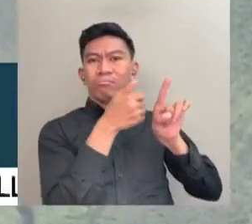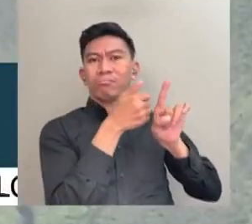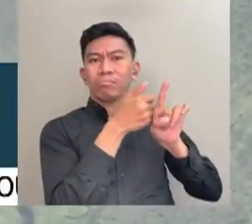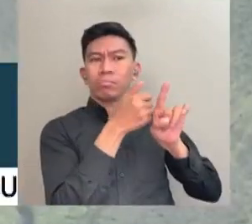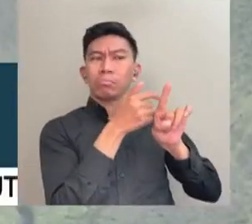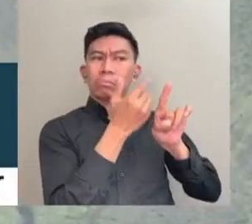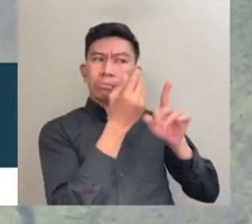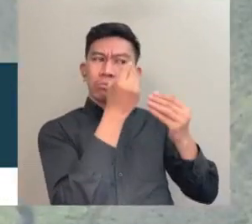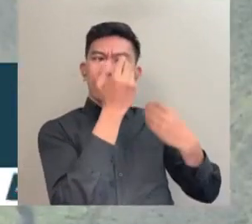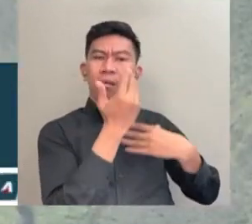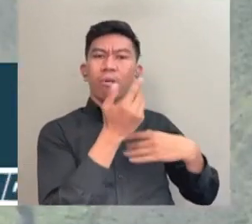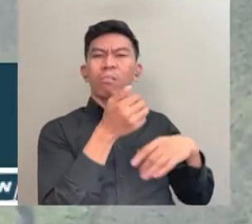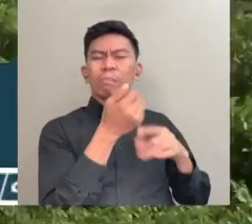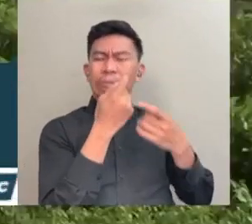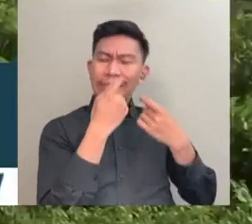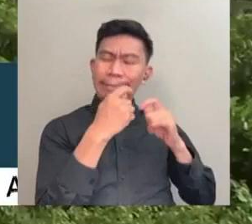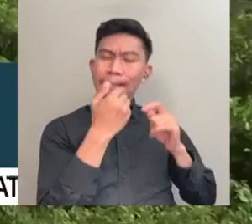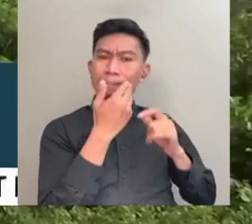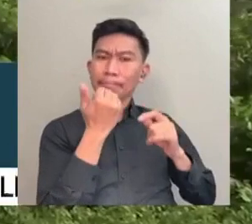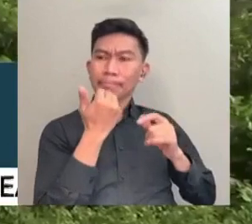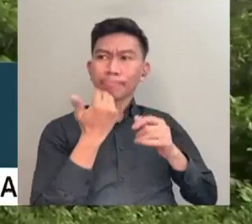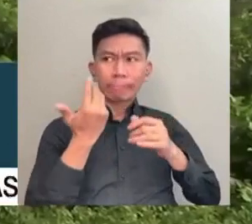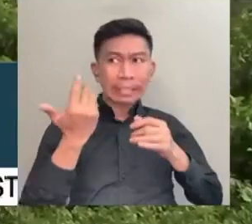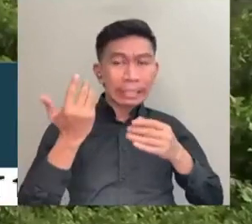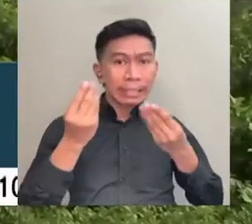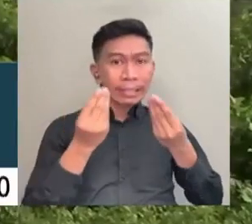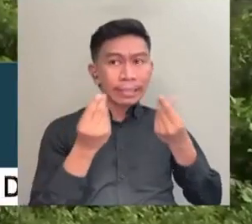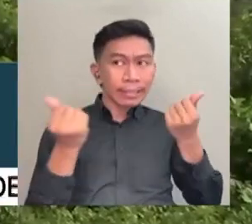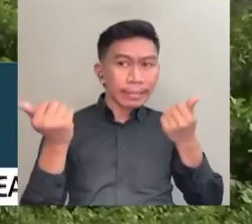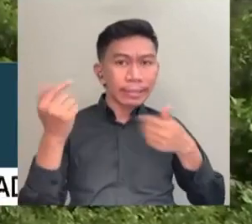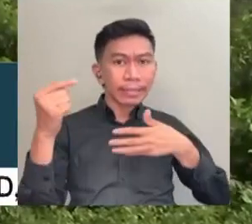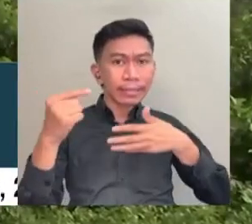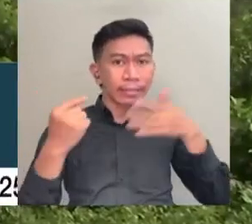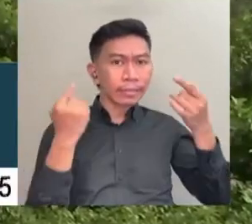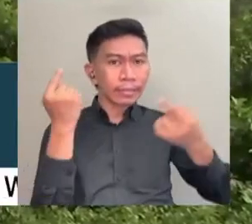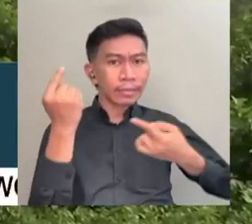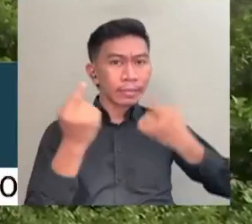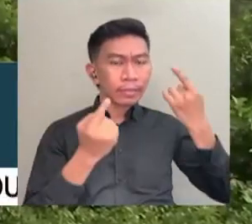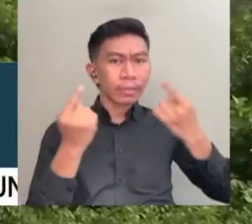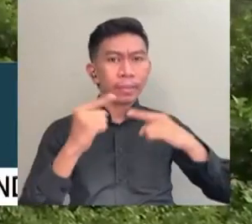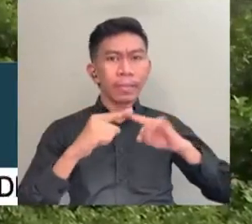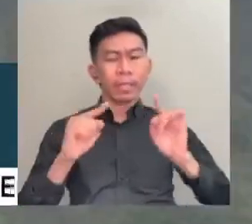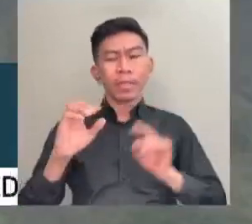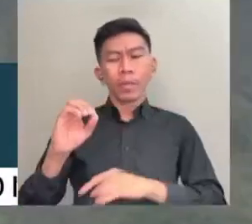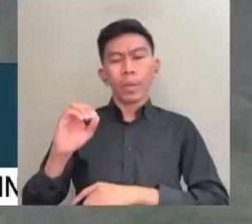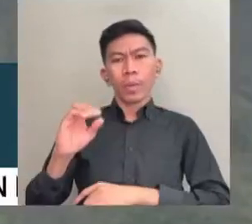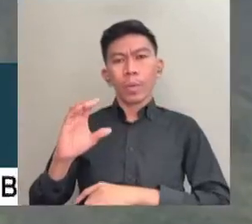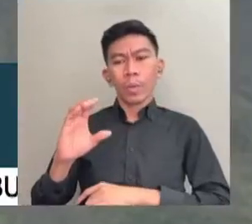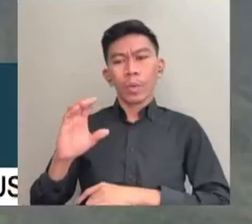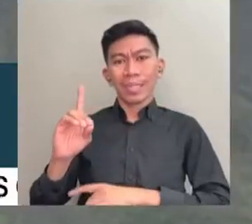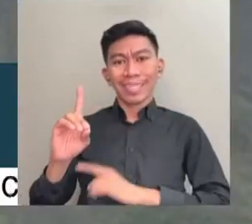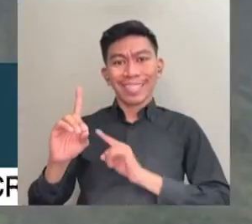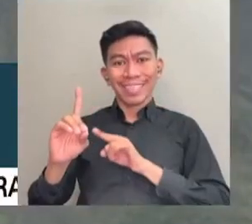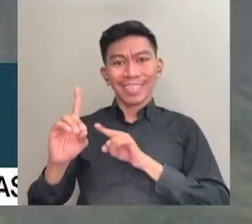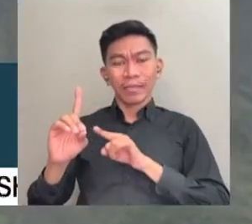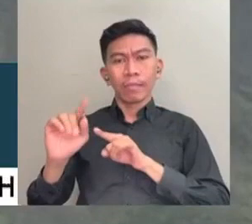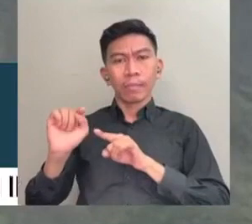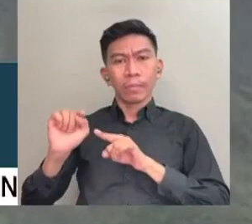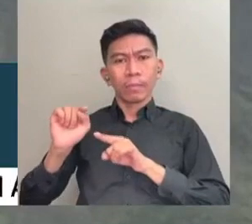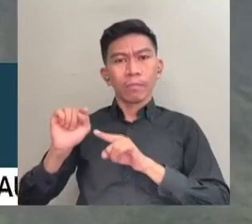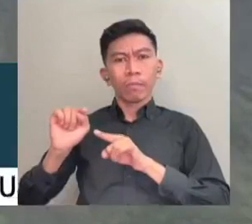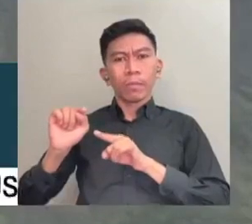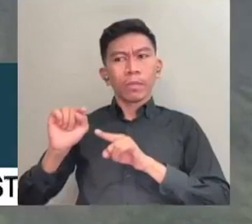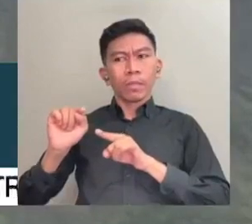best to address the problem. The Office of Civil Defense on its part, Stanley, has promised it will send to